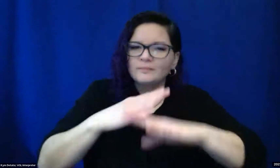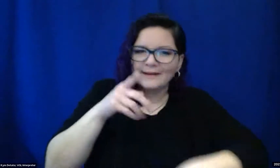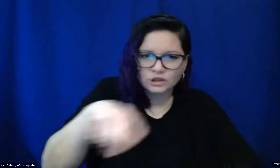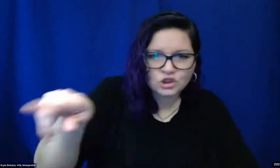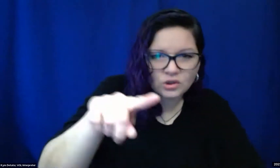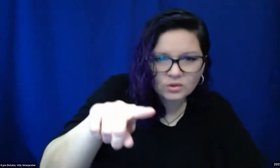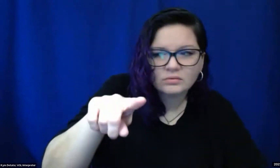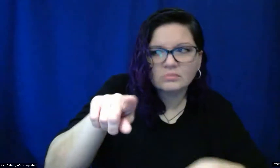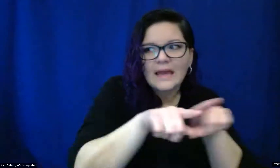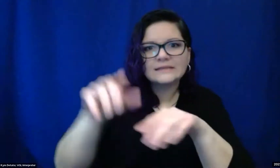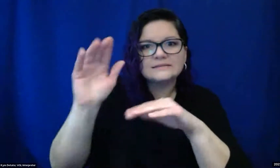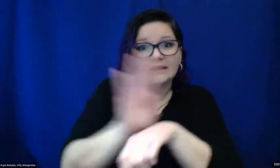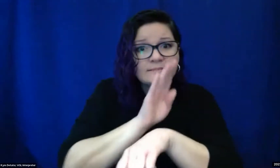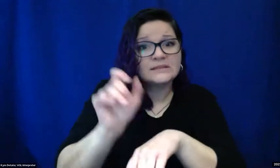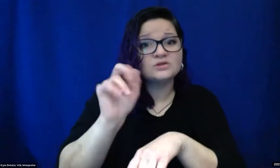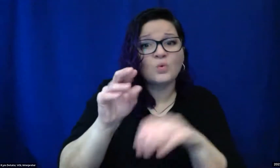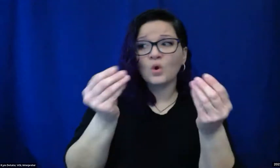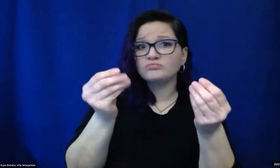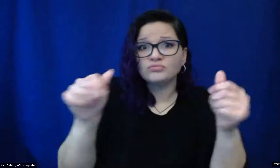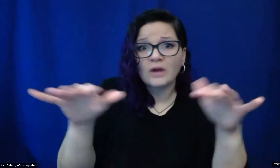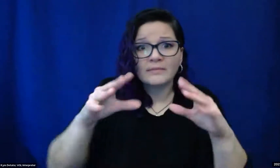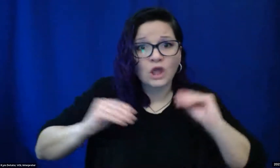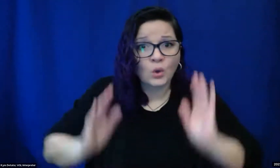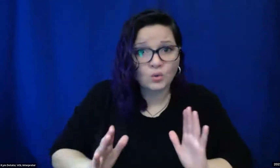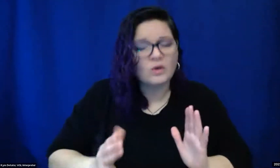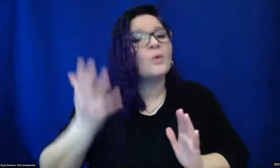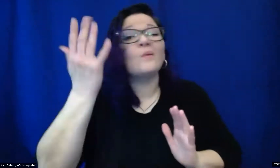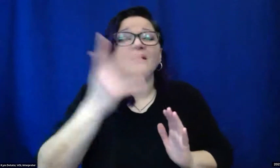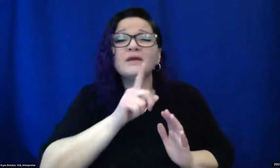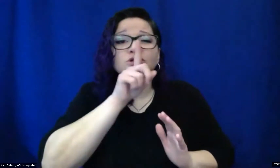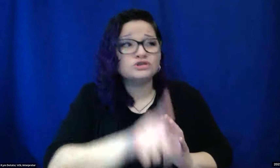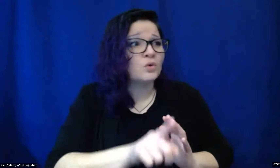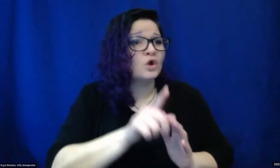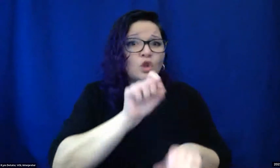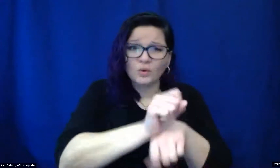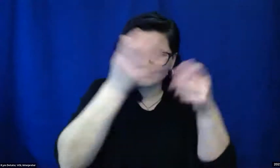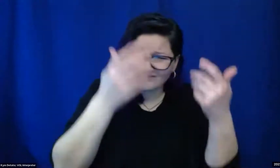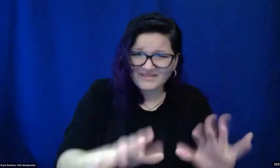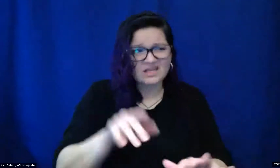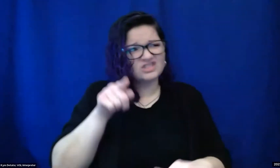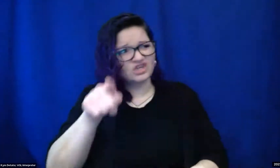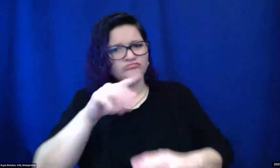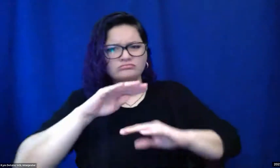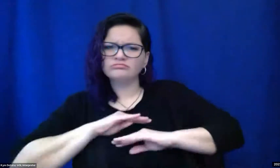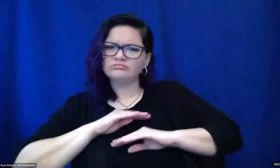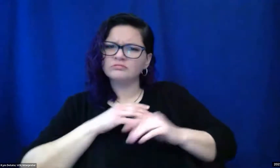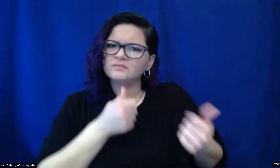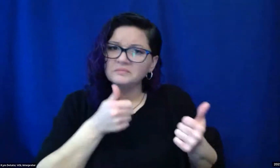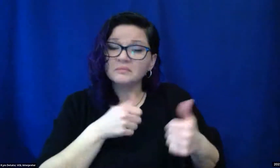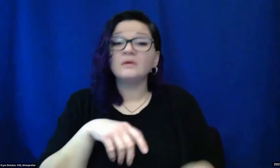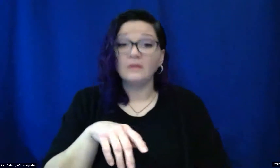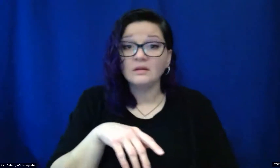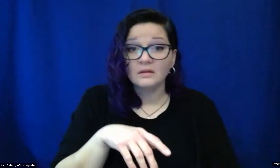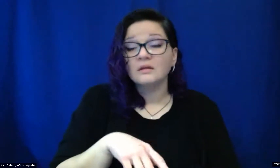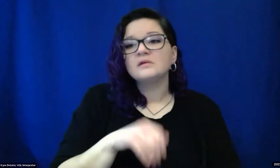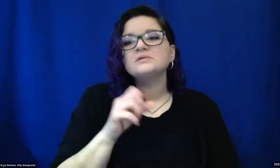business or property owner to ensure that the work is completed to your satisfaction. And so it holds